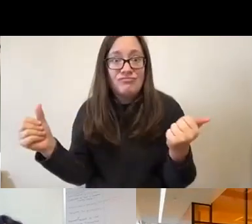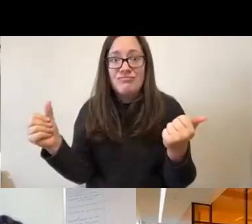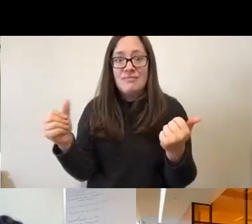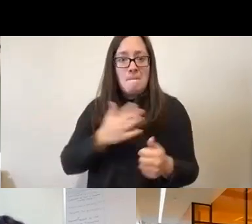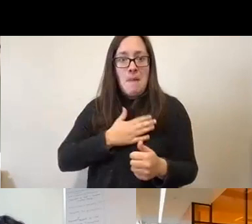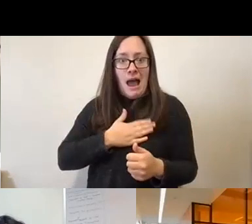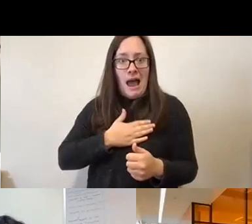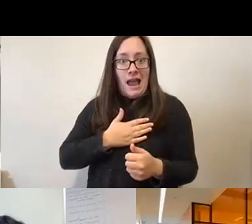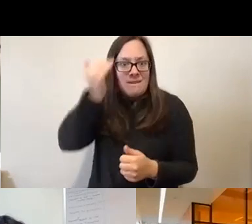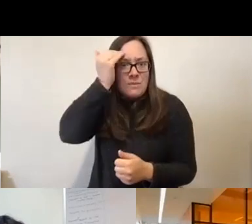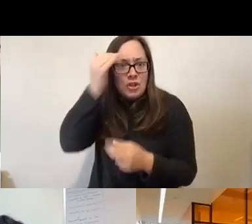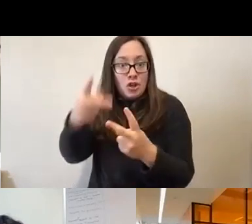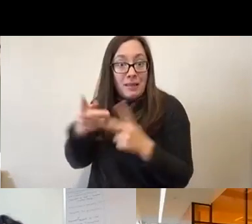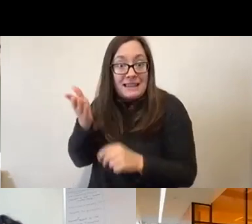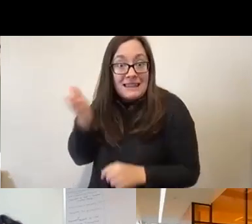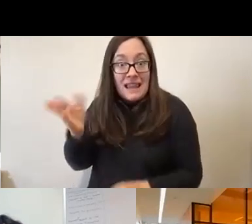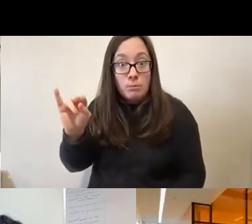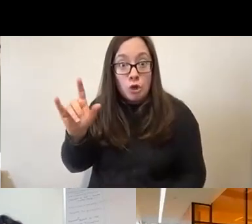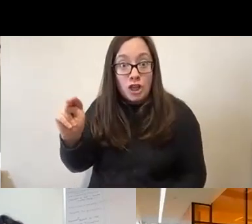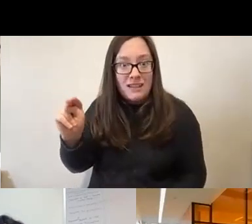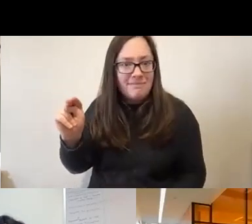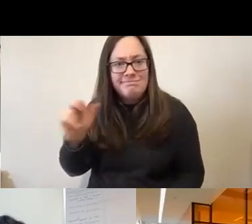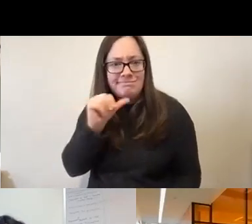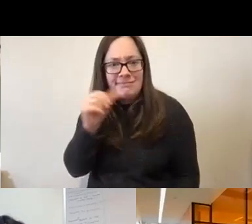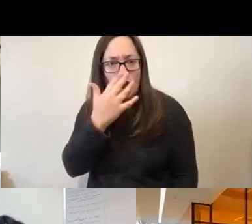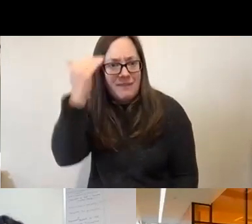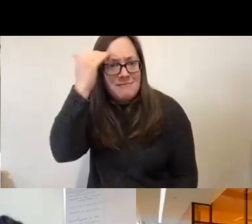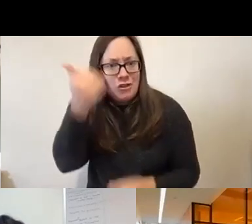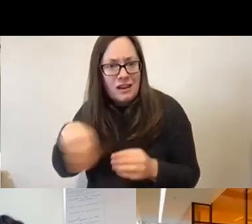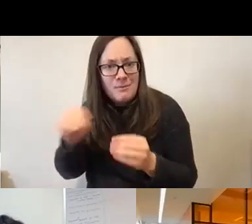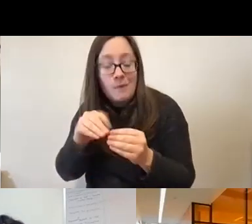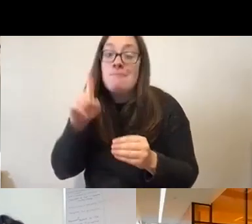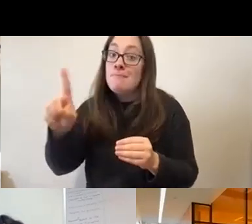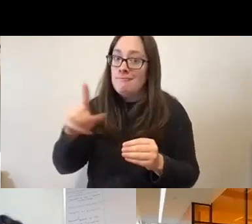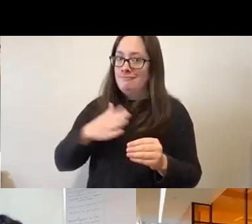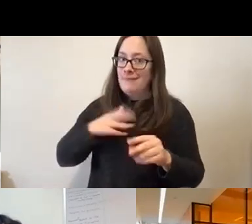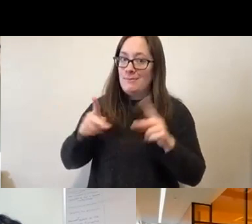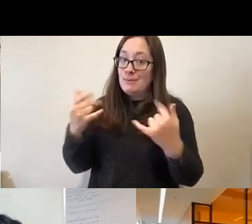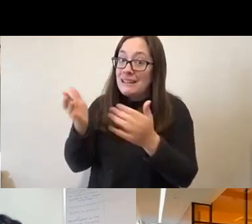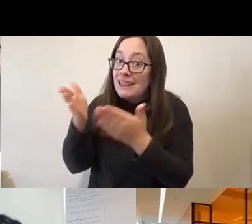knew. But as long as my people are there, that's really what I consider home.